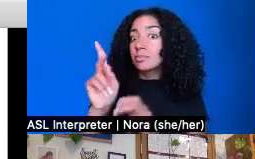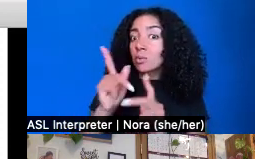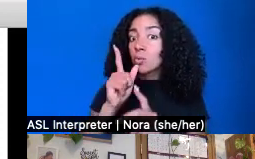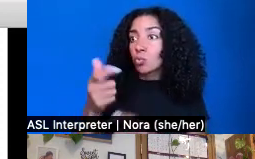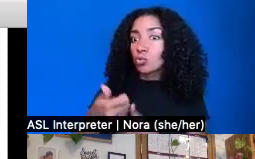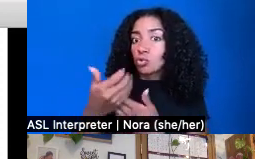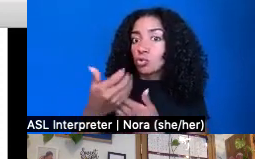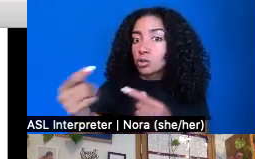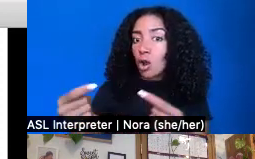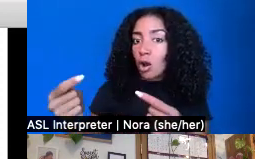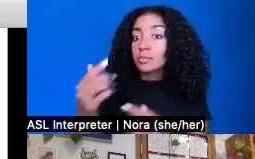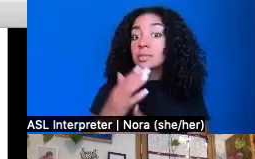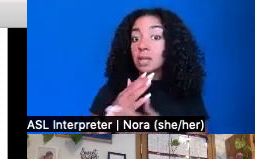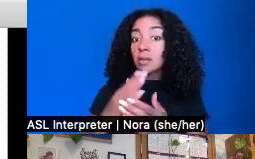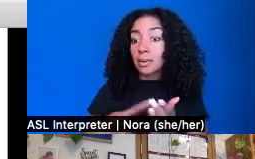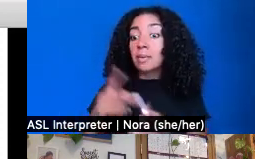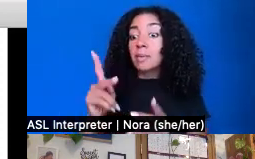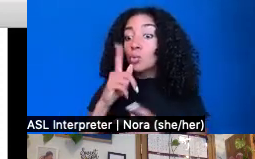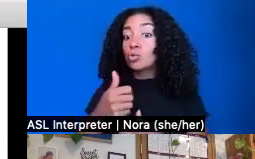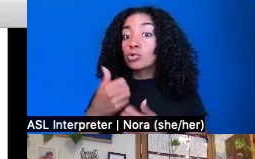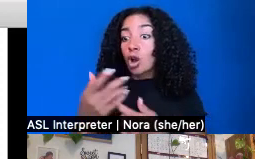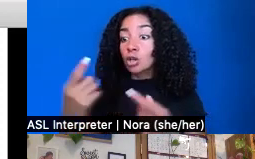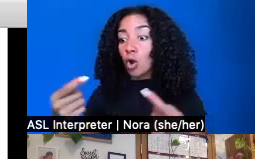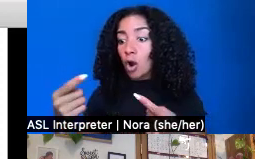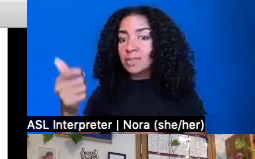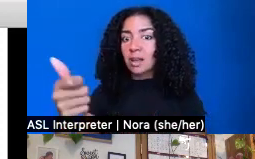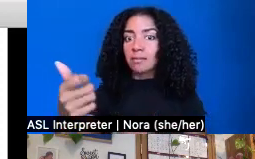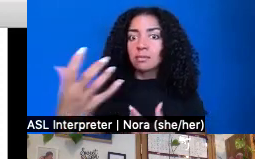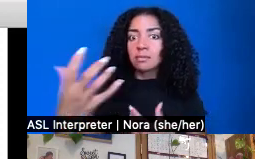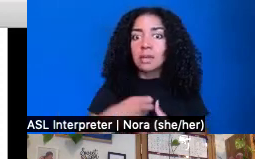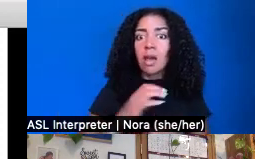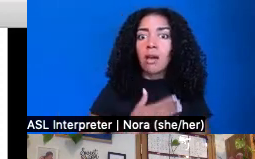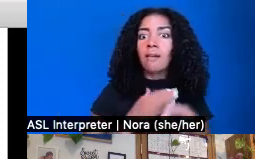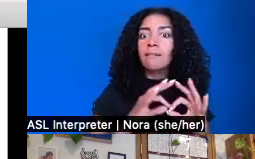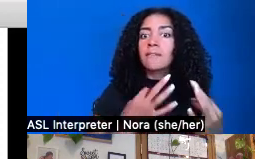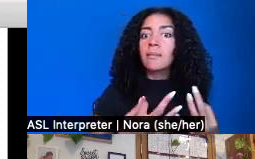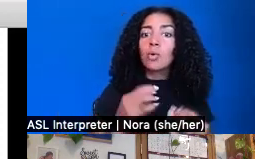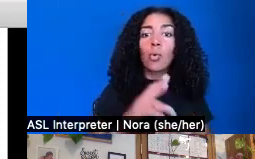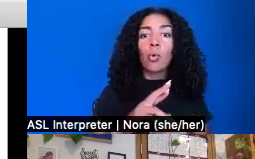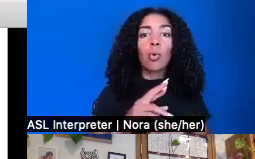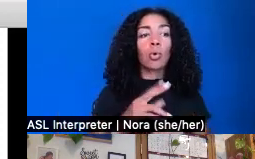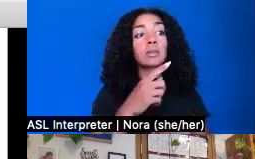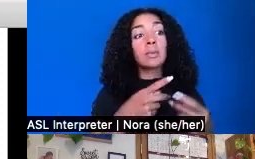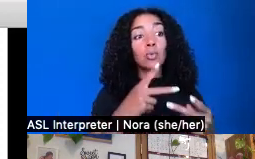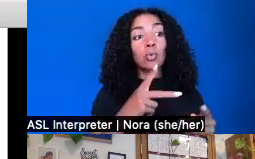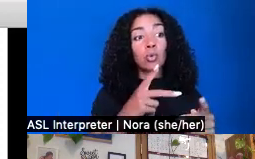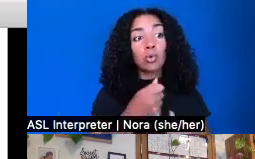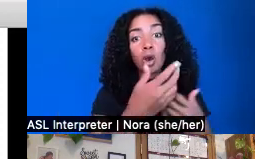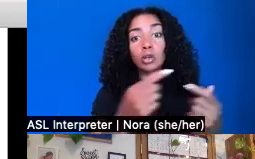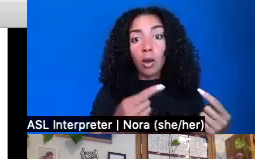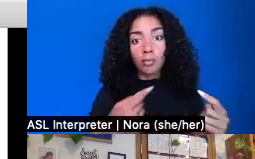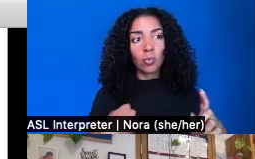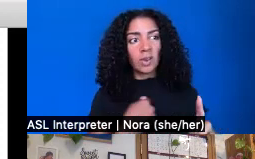own family or people that we love. And so it can be a complicated conversation. And so we just want to interrupt our habits